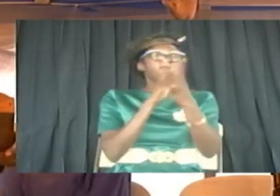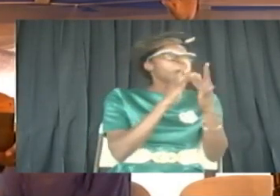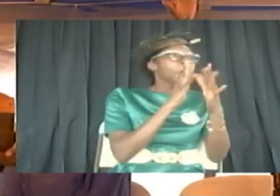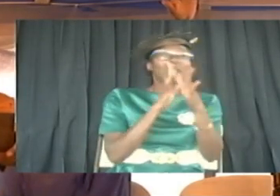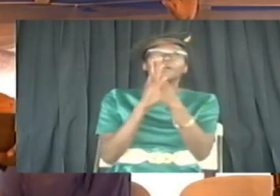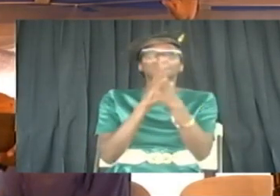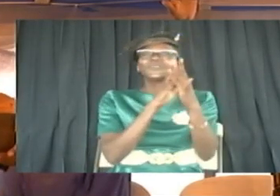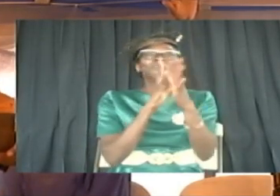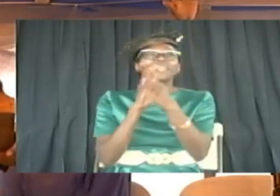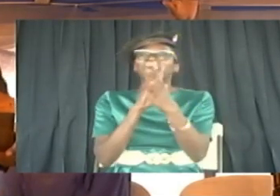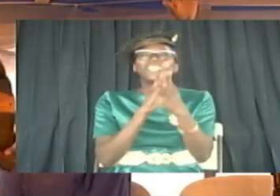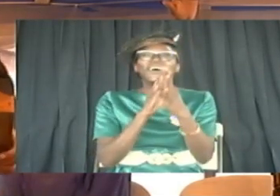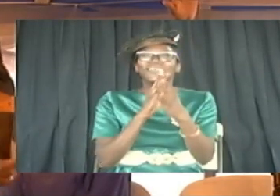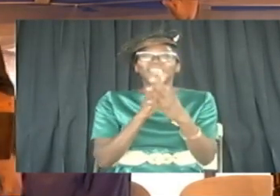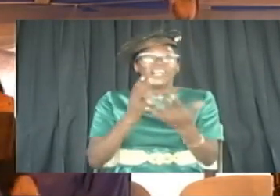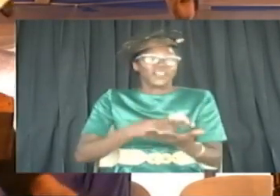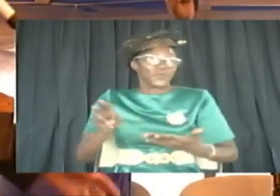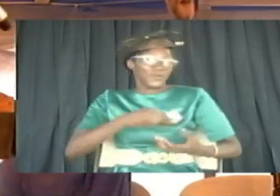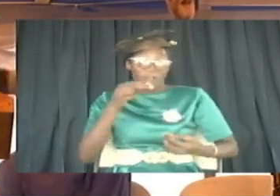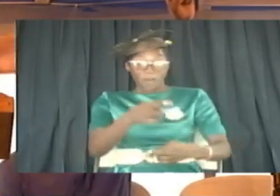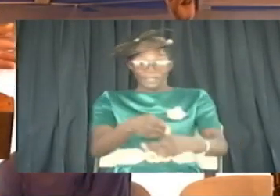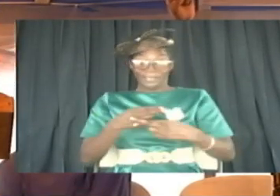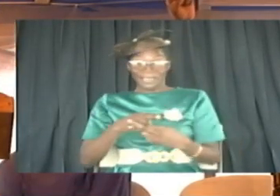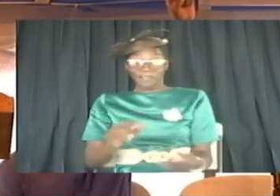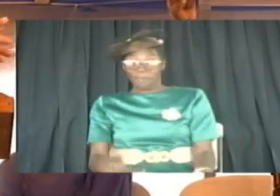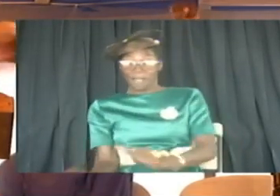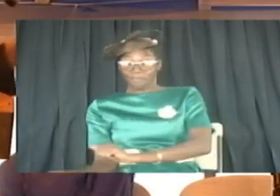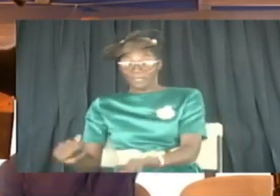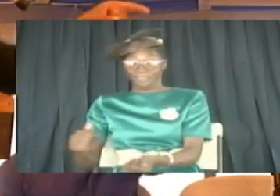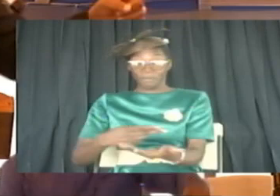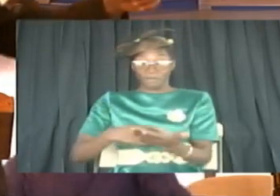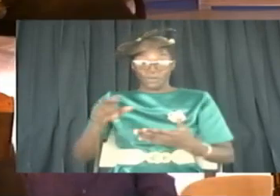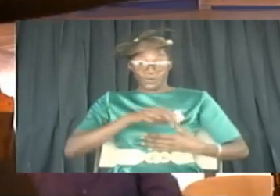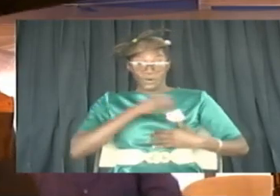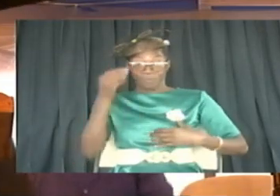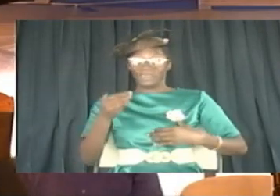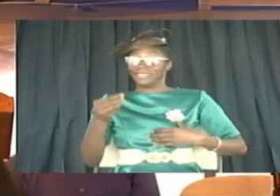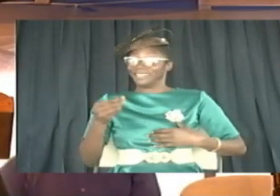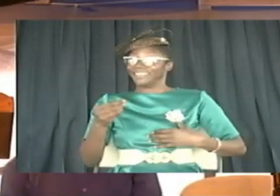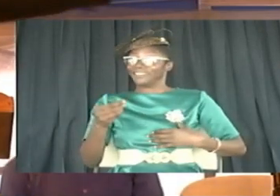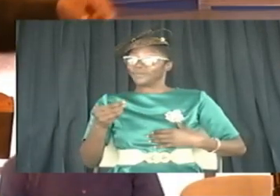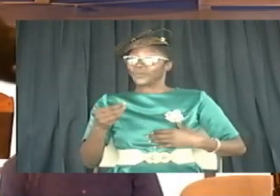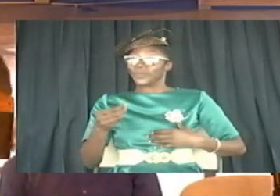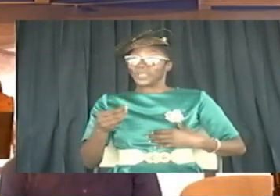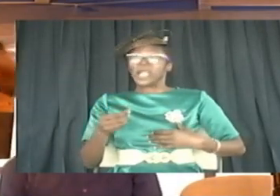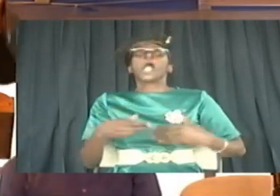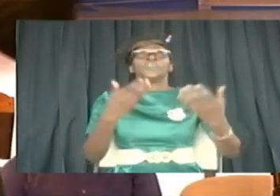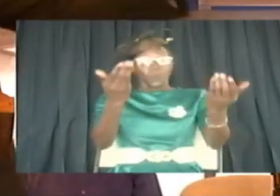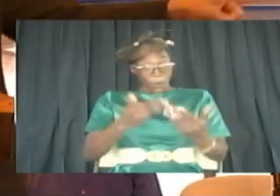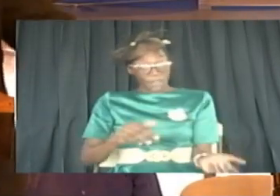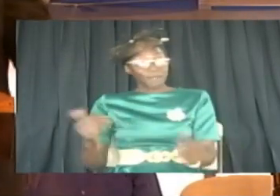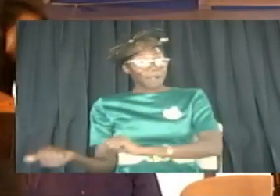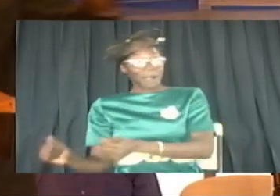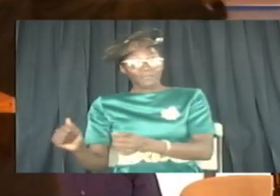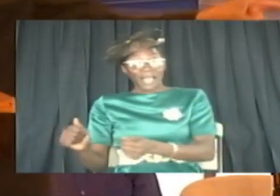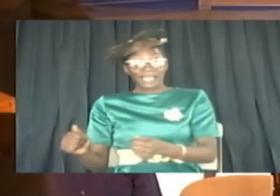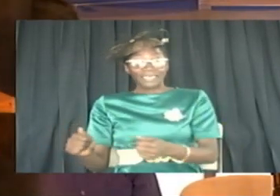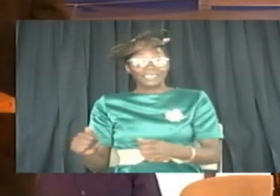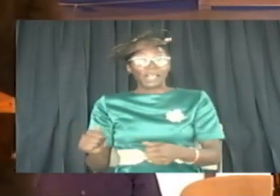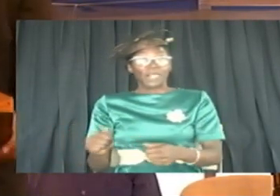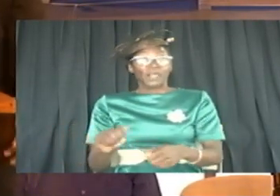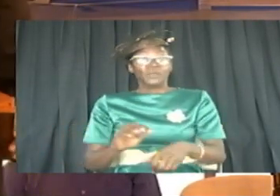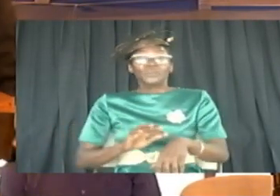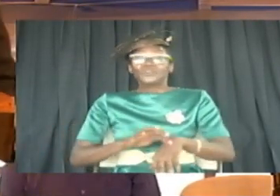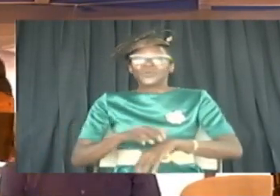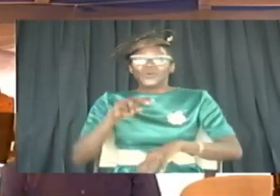lady received the baptism of the Holy Ghost. And we are going to be making arrangements because she too is going to be baptized very shortly in